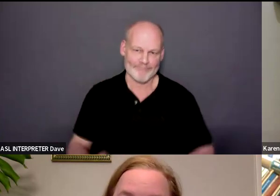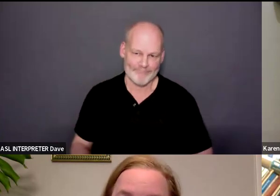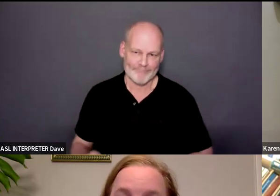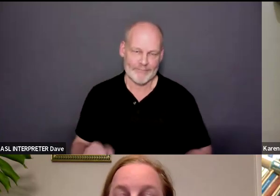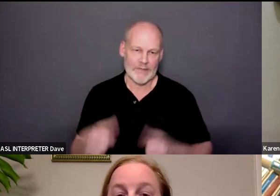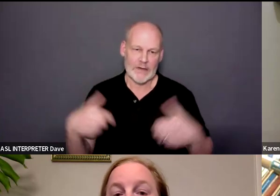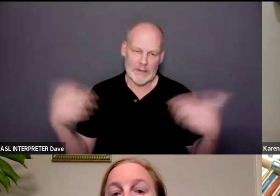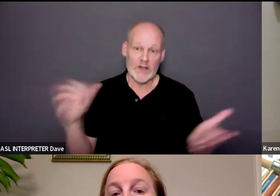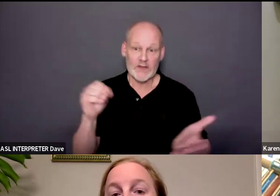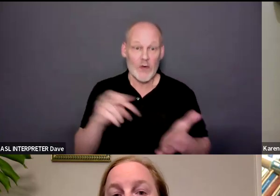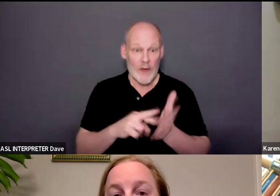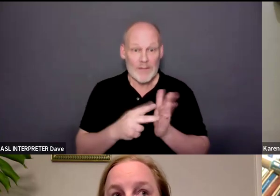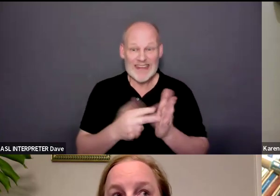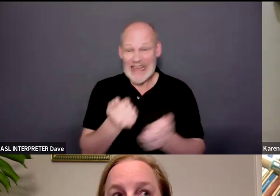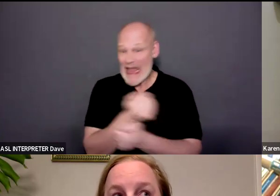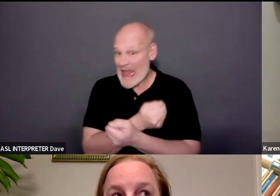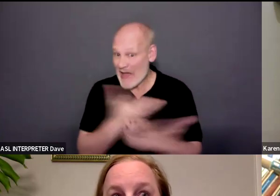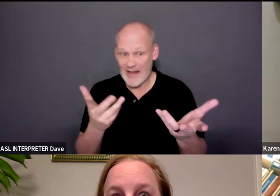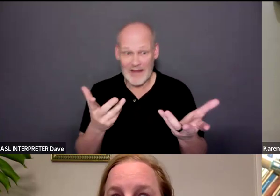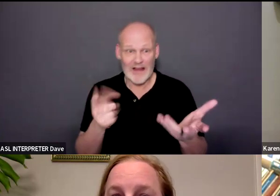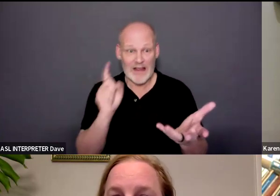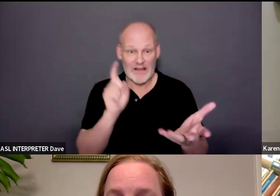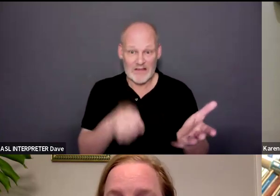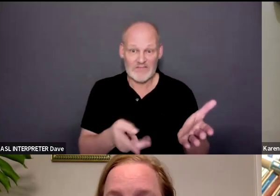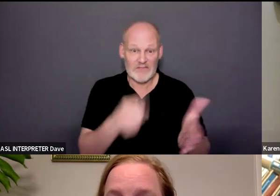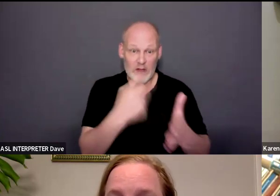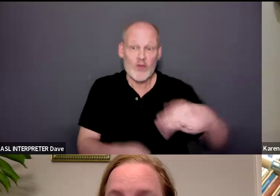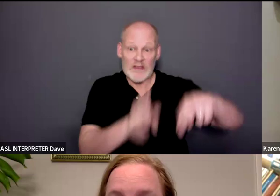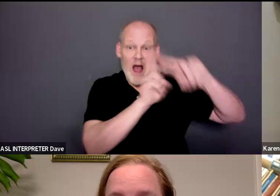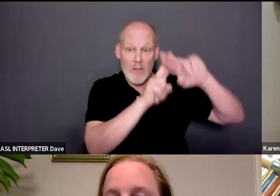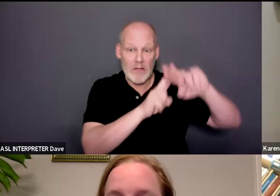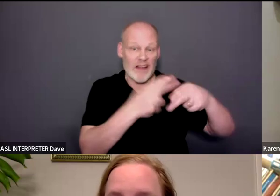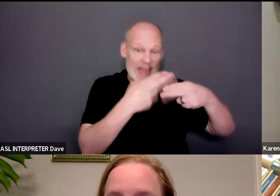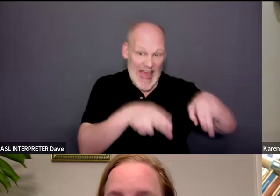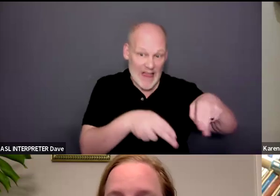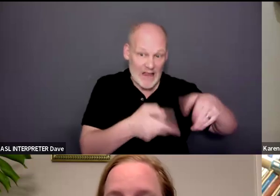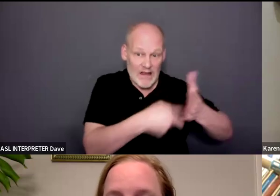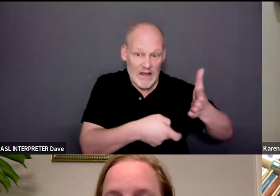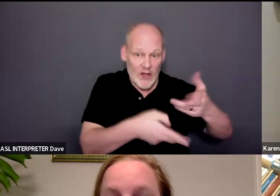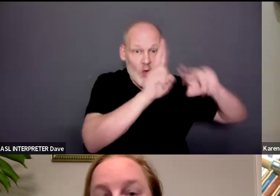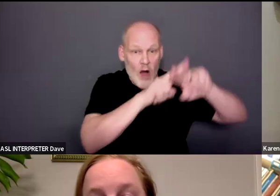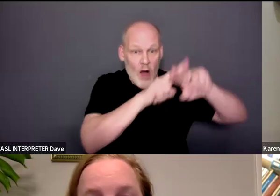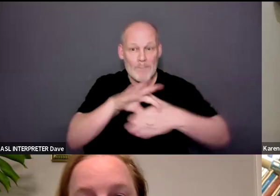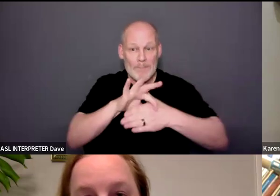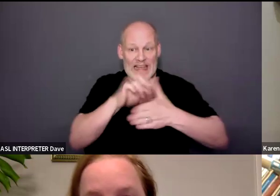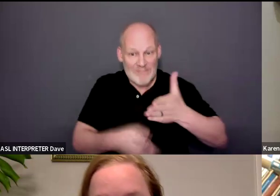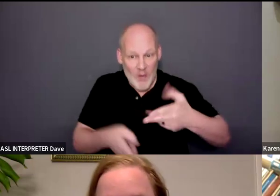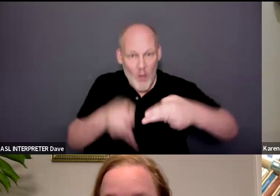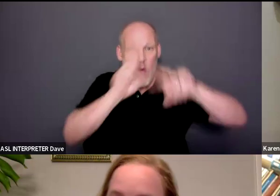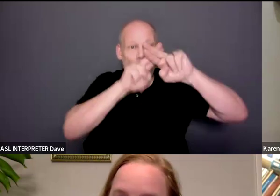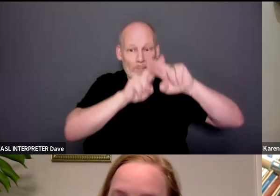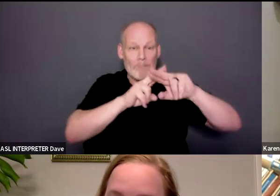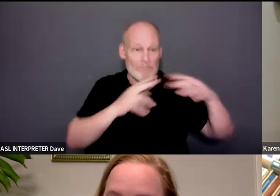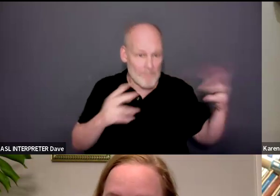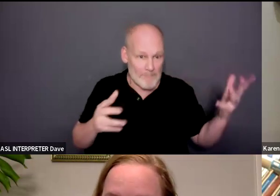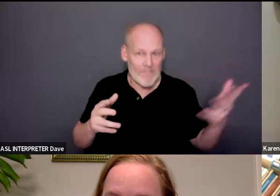of eggs productions. Occasionally our vaccine, actually it doesn't affect our vaccine